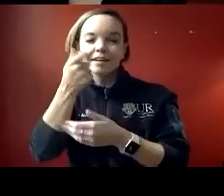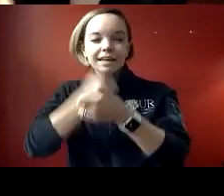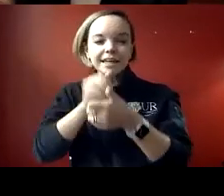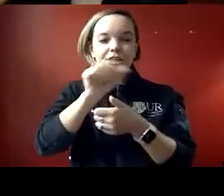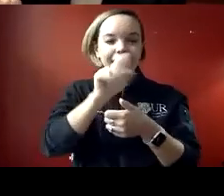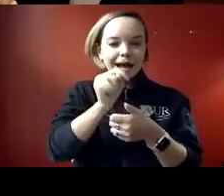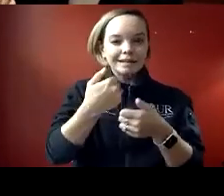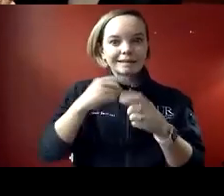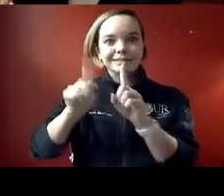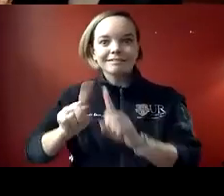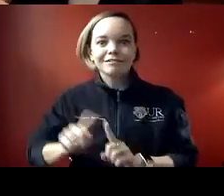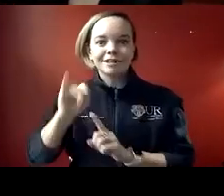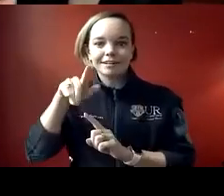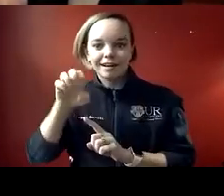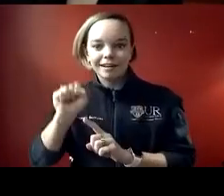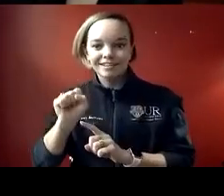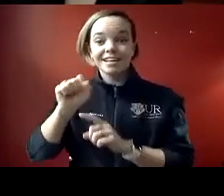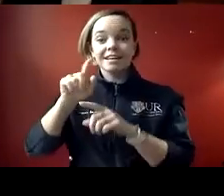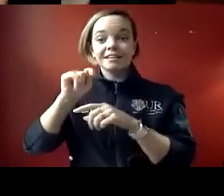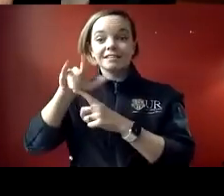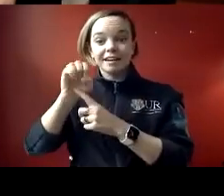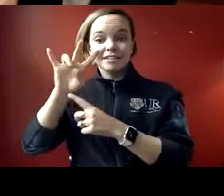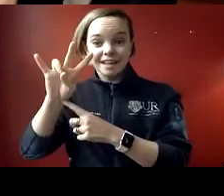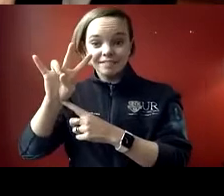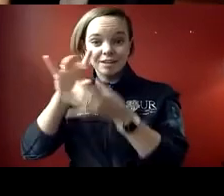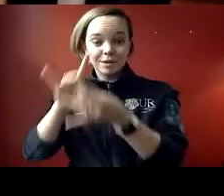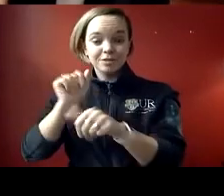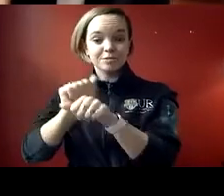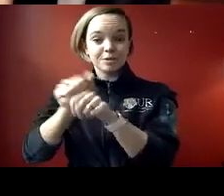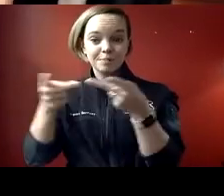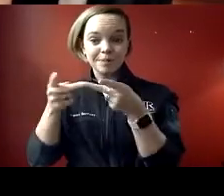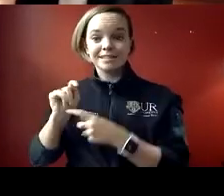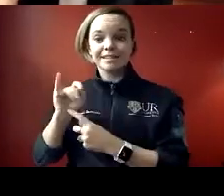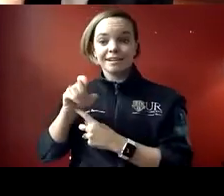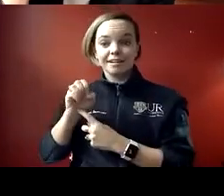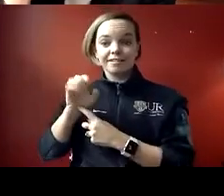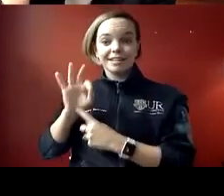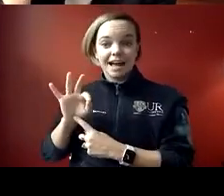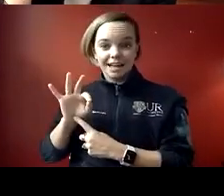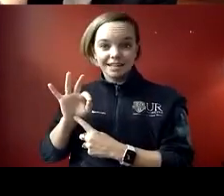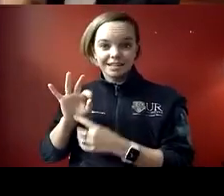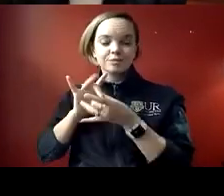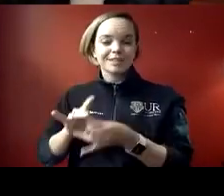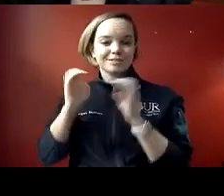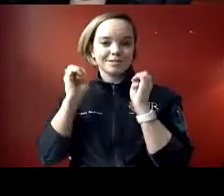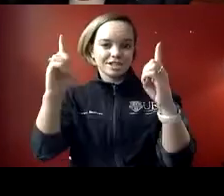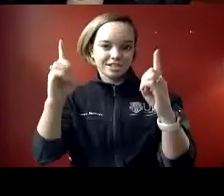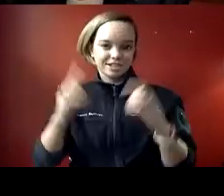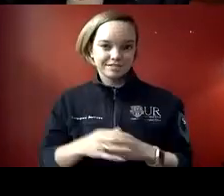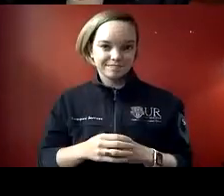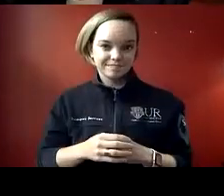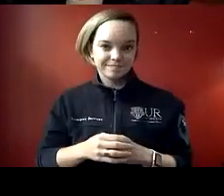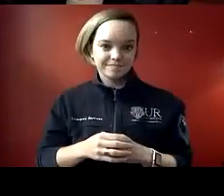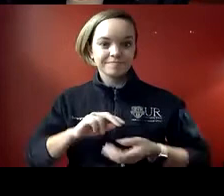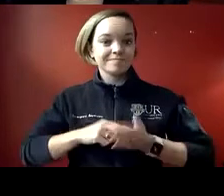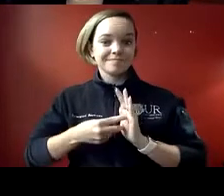Title VII refers to the workplace. Title IX refers to education, and that forbids